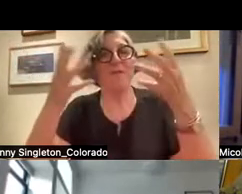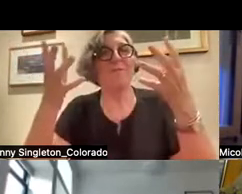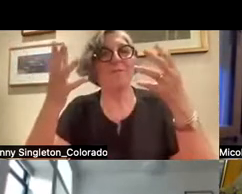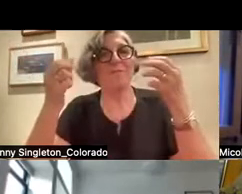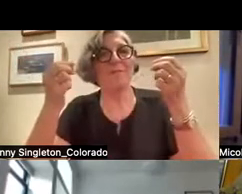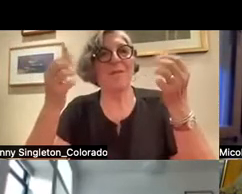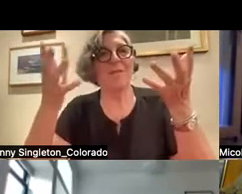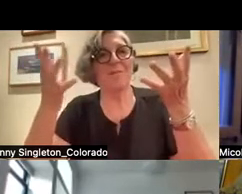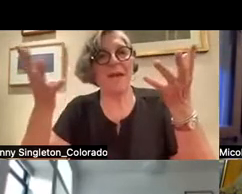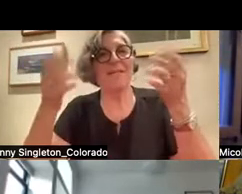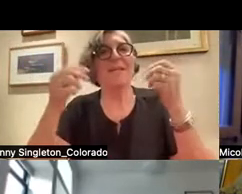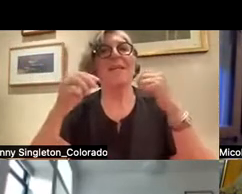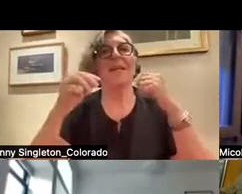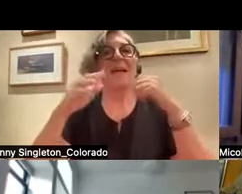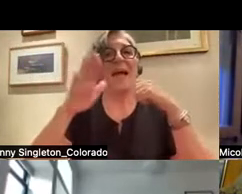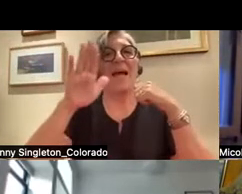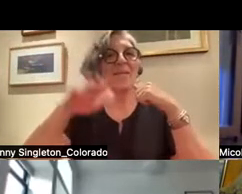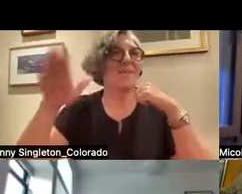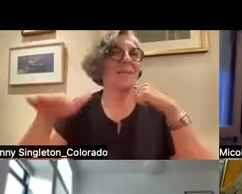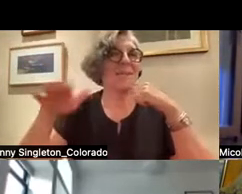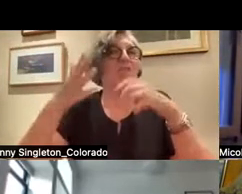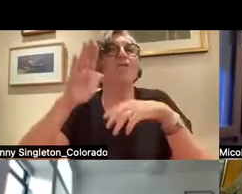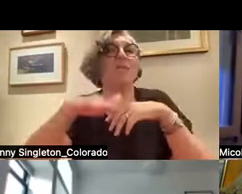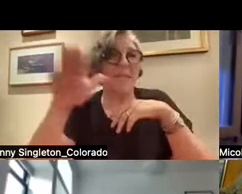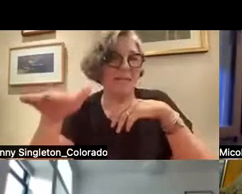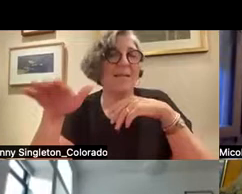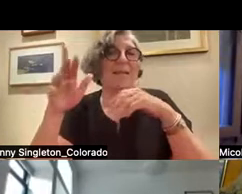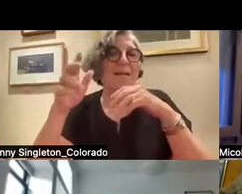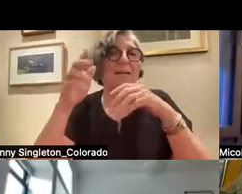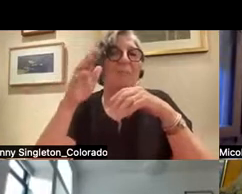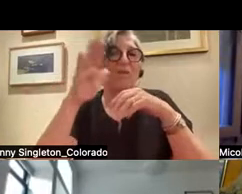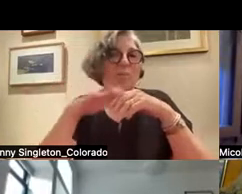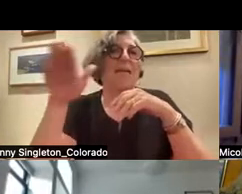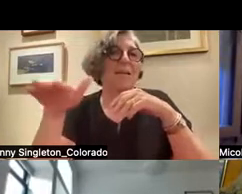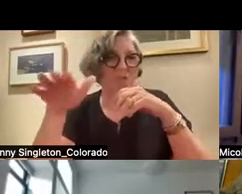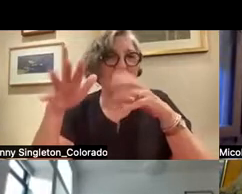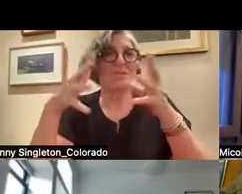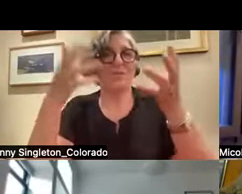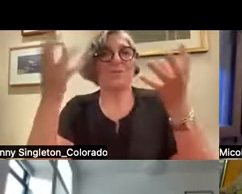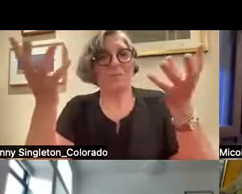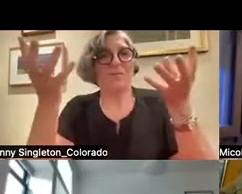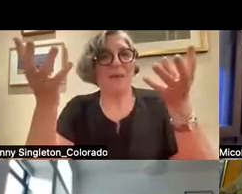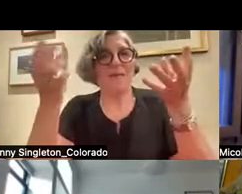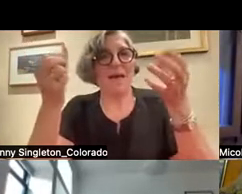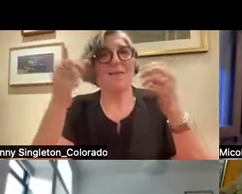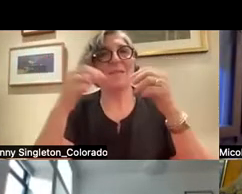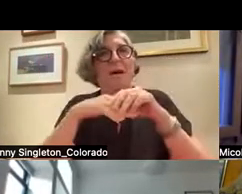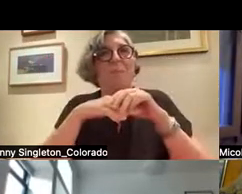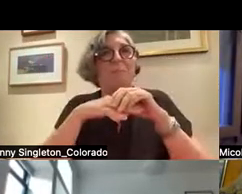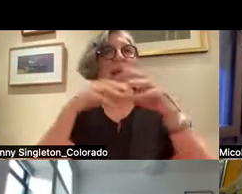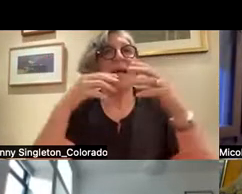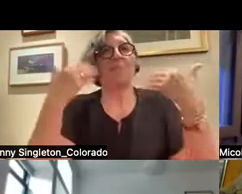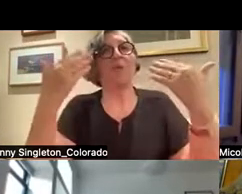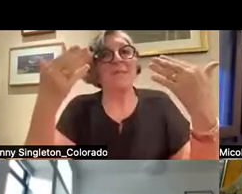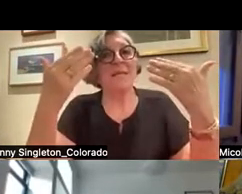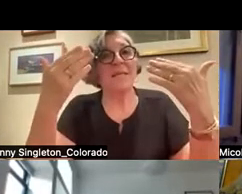plural of that, is using reduplication to convey that.